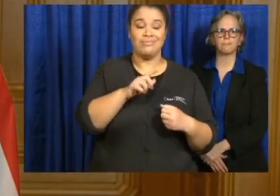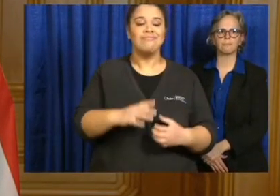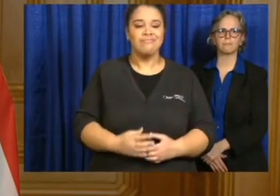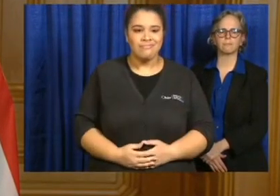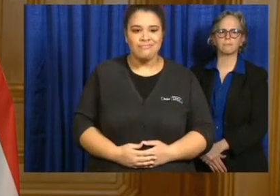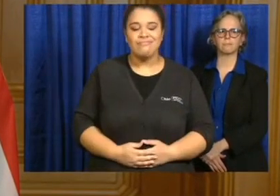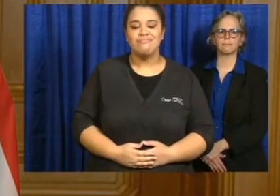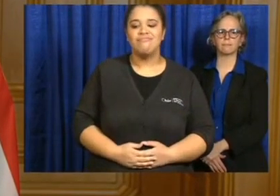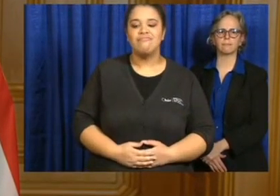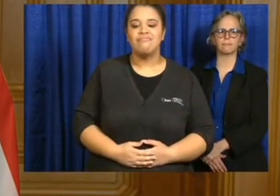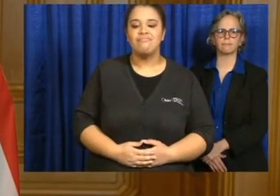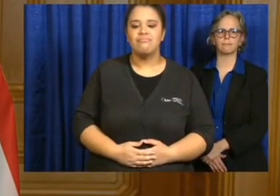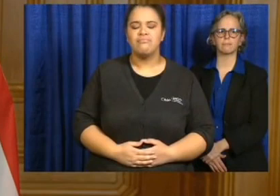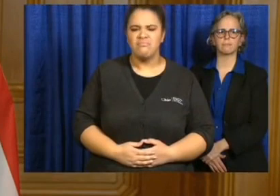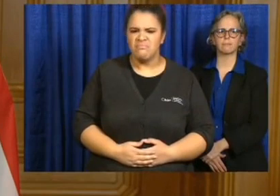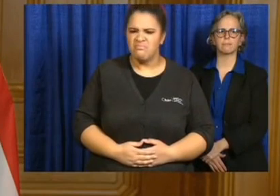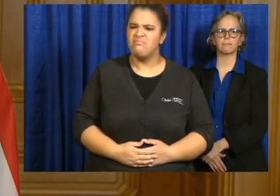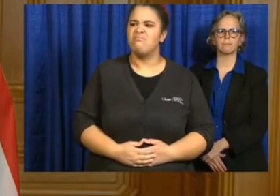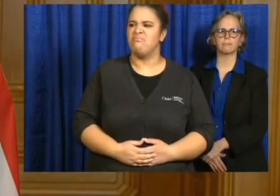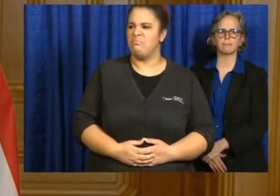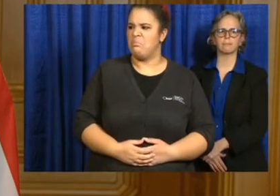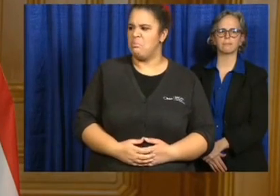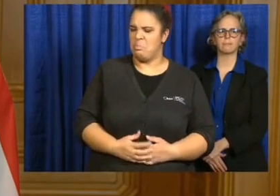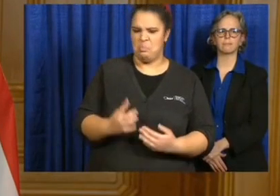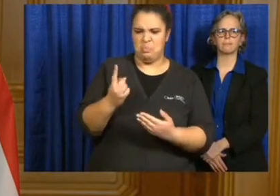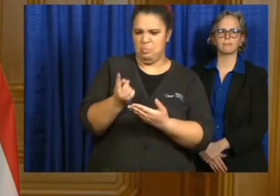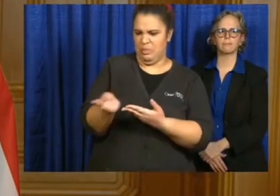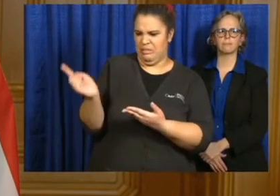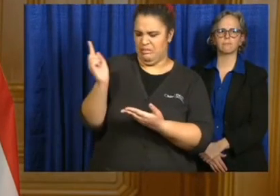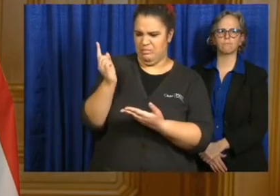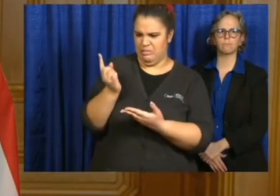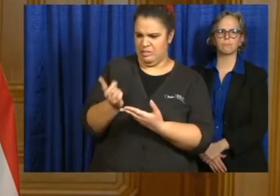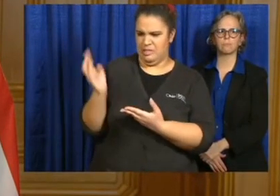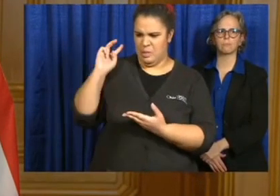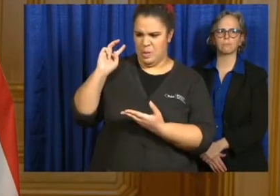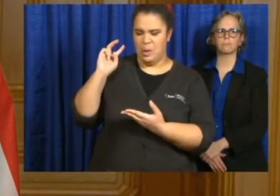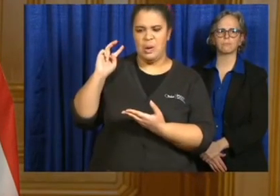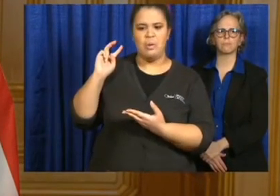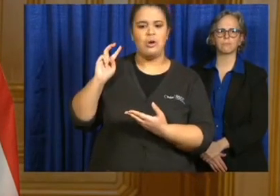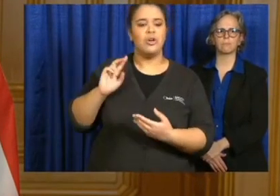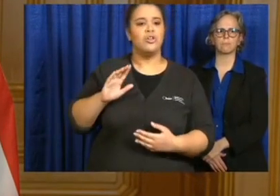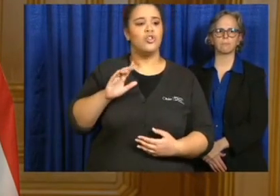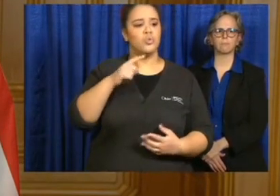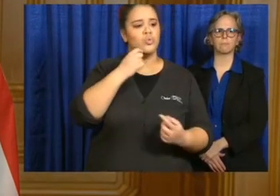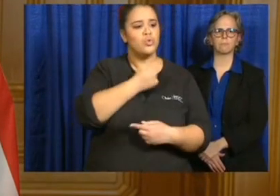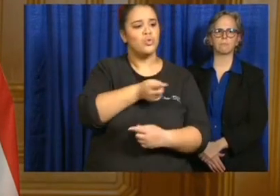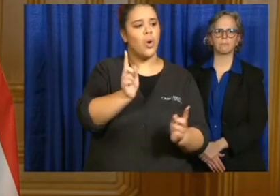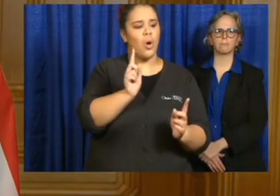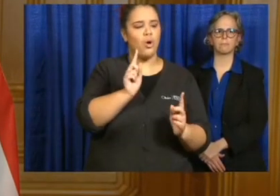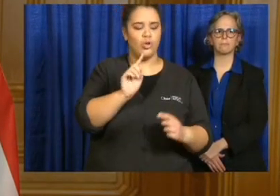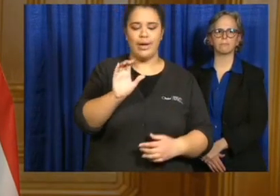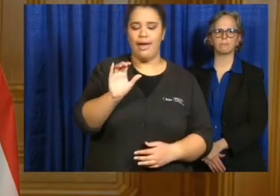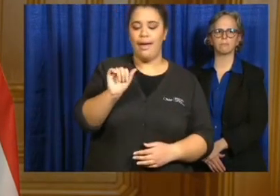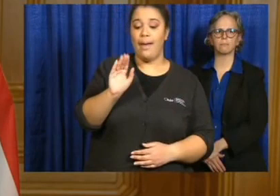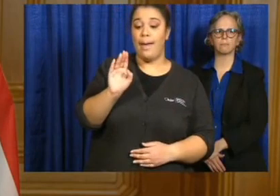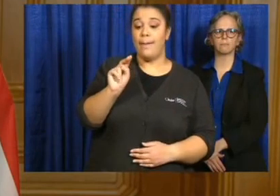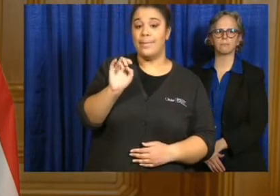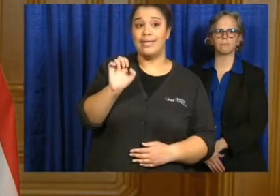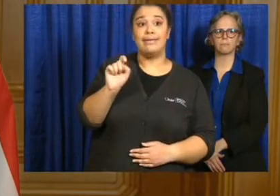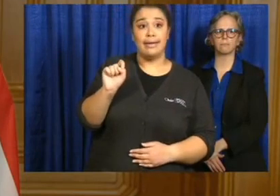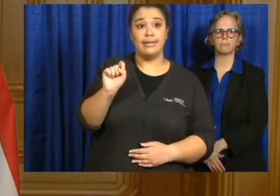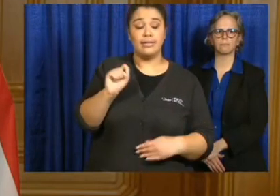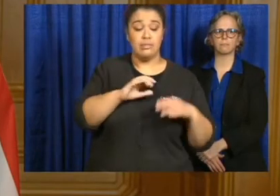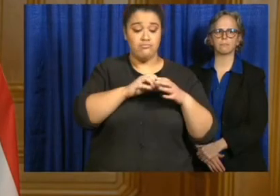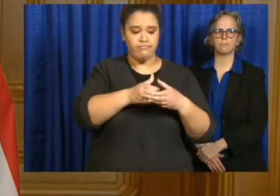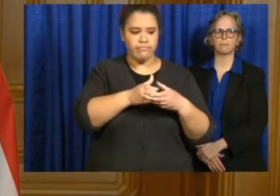More than a week ago, you instructed your cabinet directors to begin identifying dramatic cuts to their budget allocations